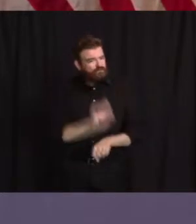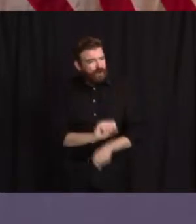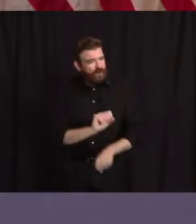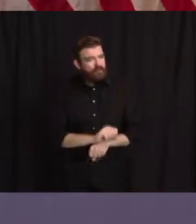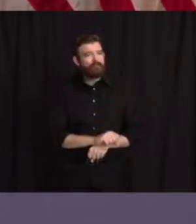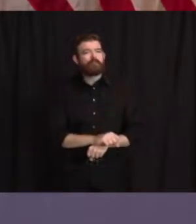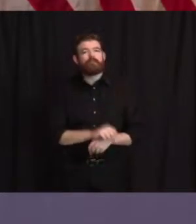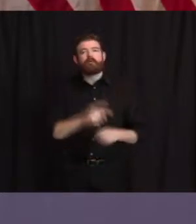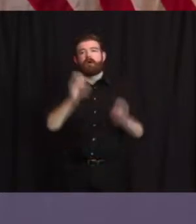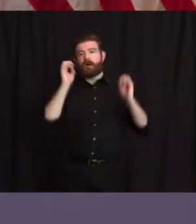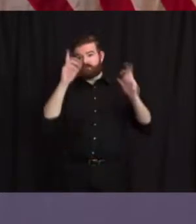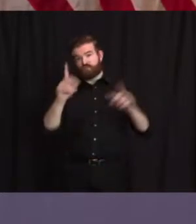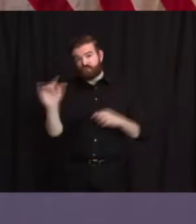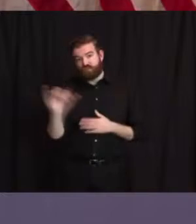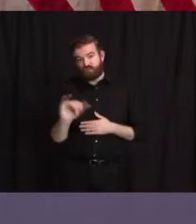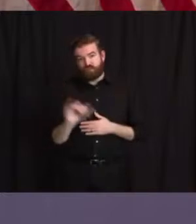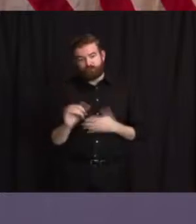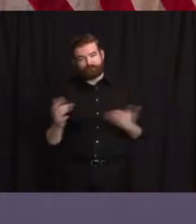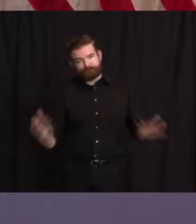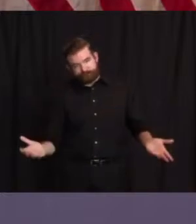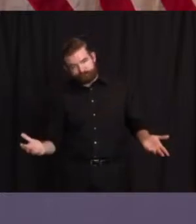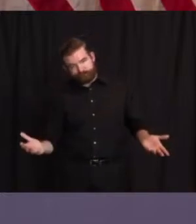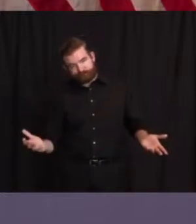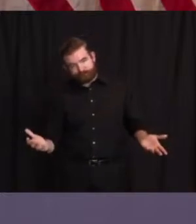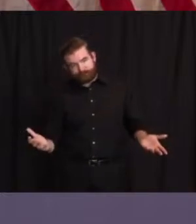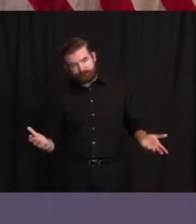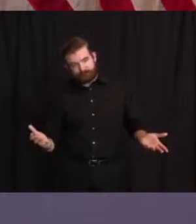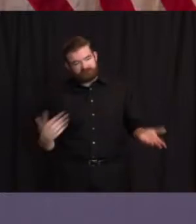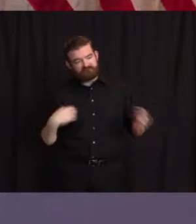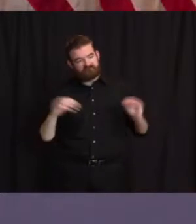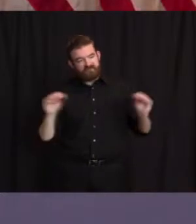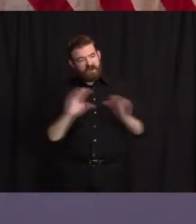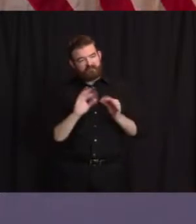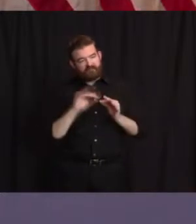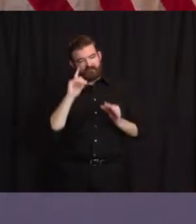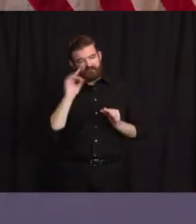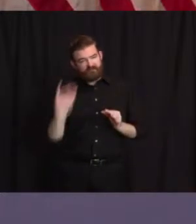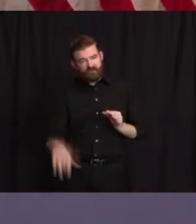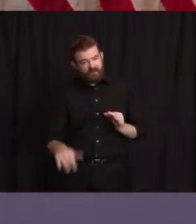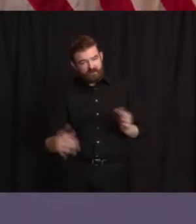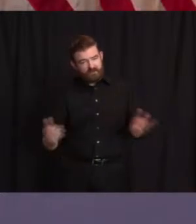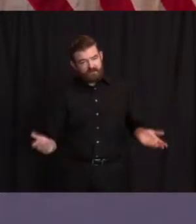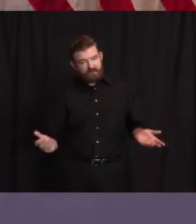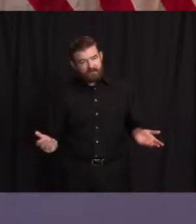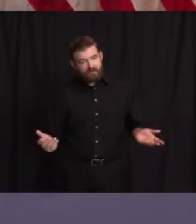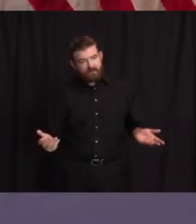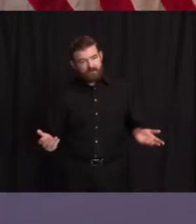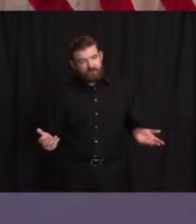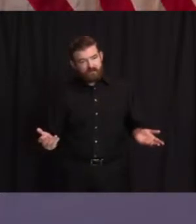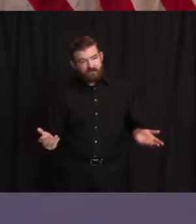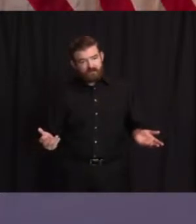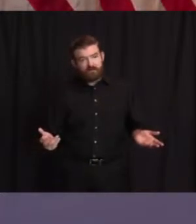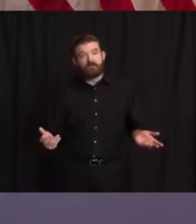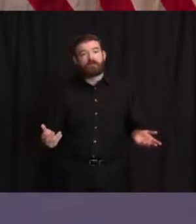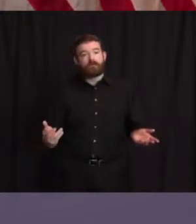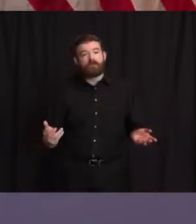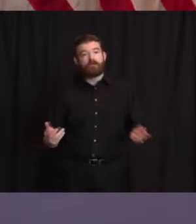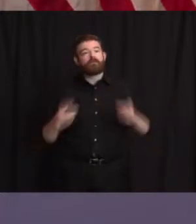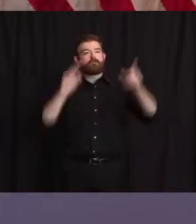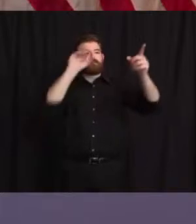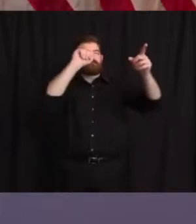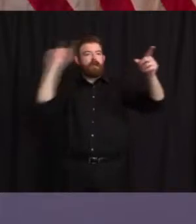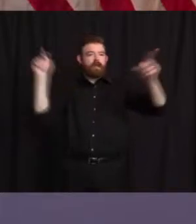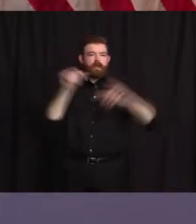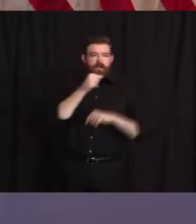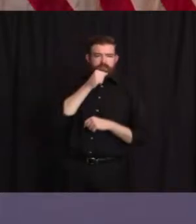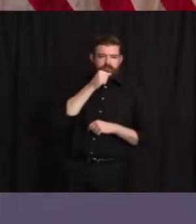EO data or disclosures, rather? We present data every day pursuant to EO 111. Beyond that, we'd have to take a